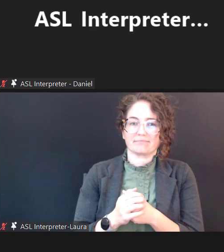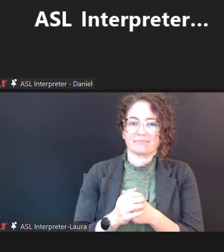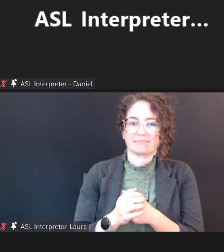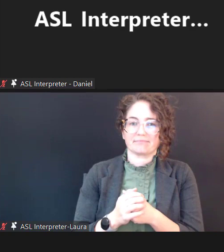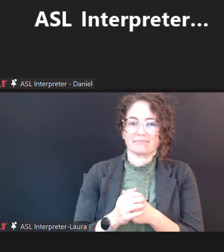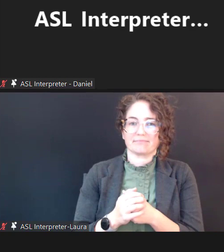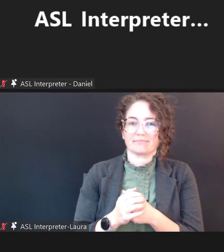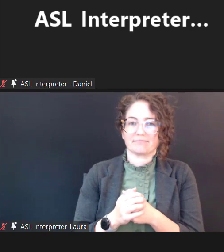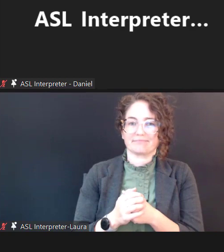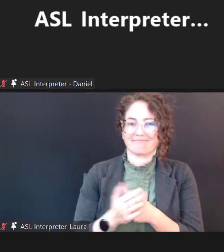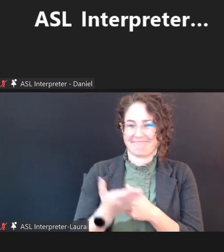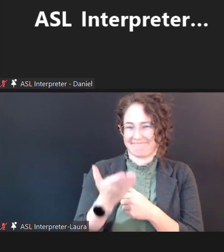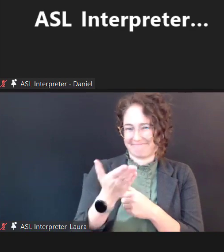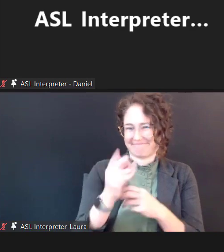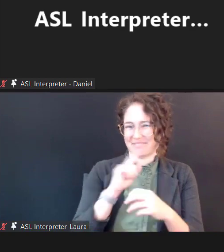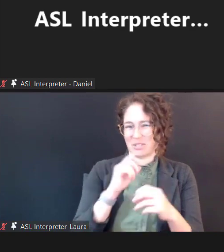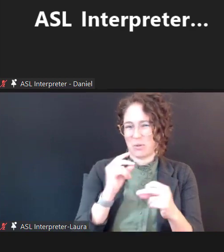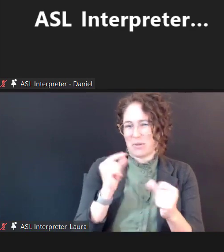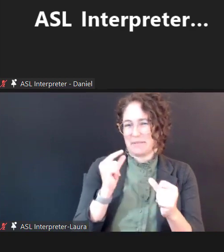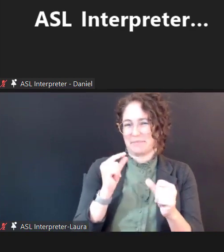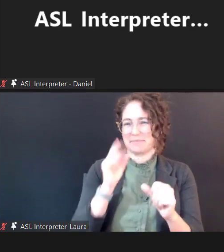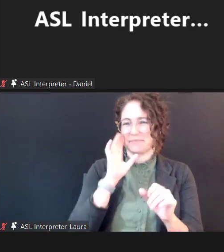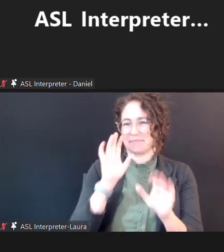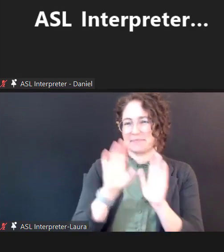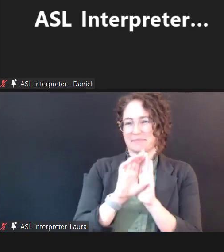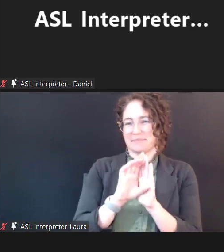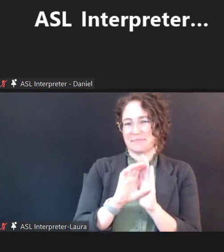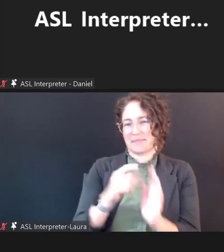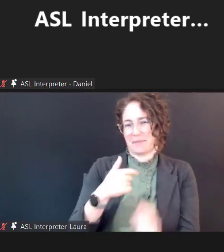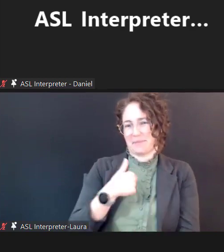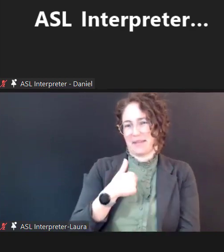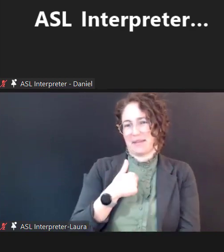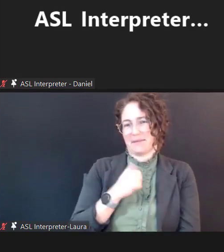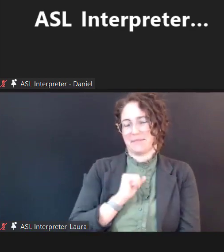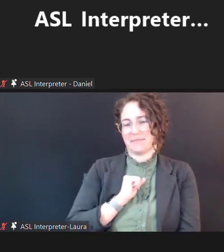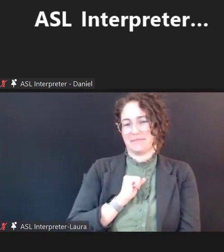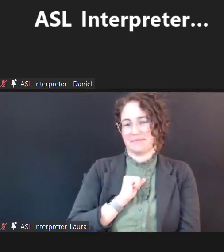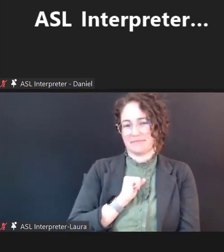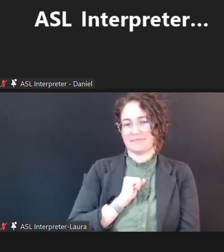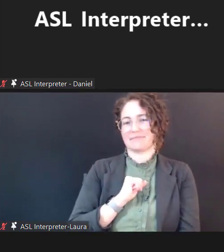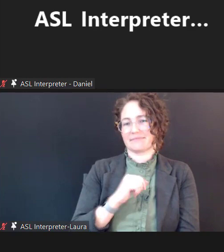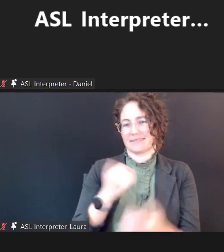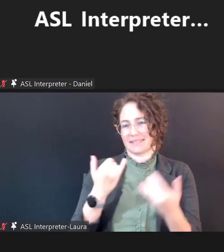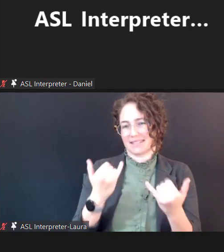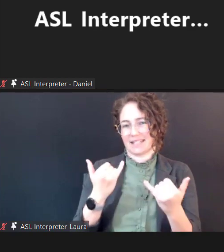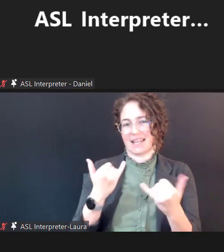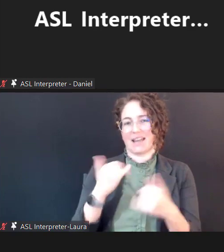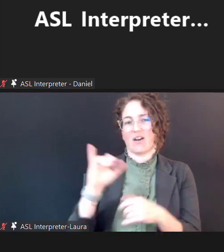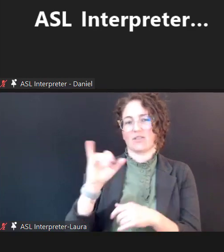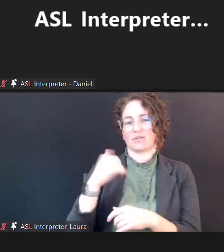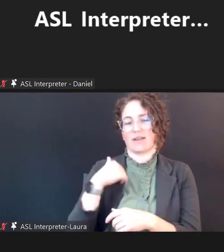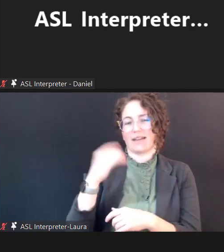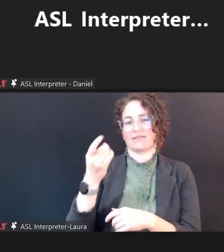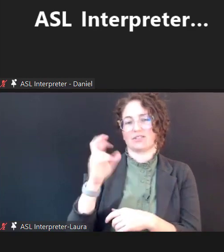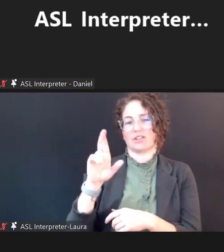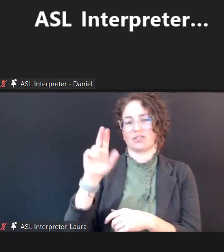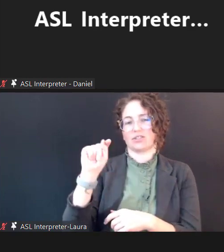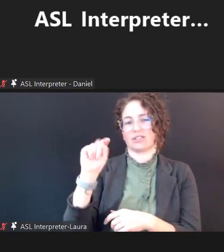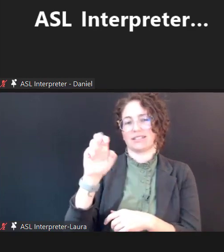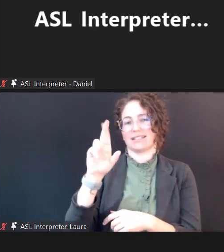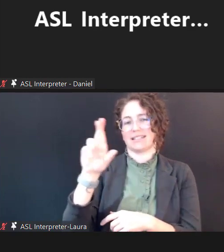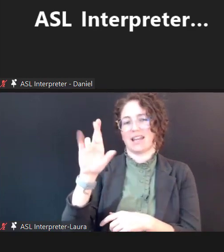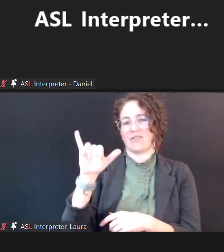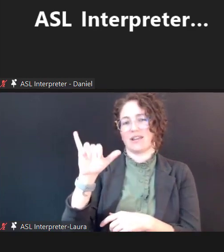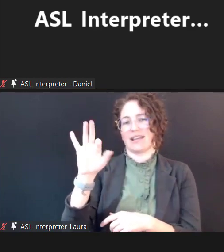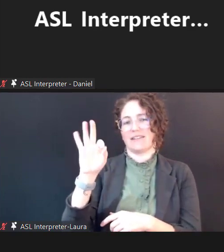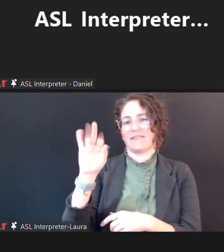So there you get a quick little shot of me. And I am joined today by Dr. Terry Faust, who is